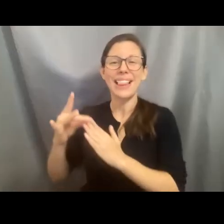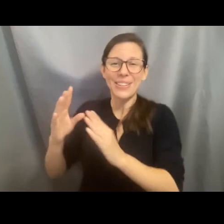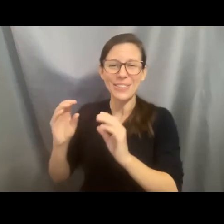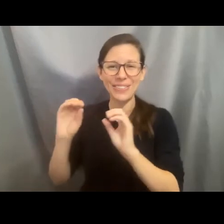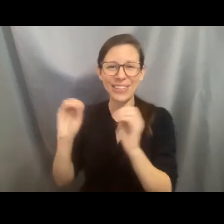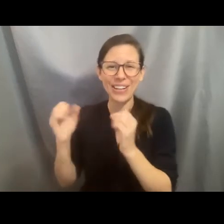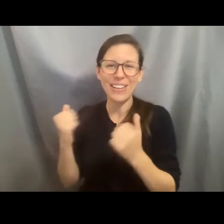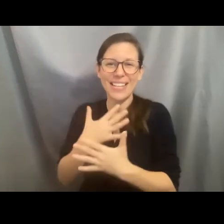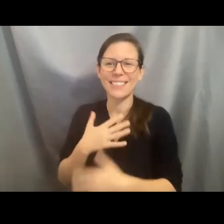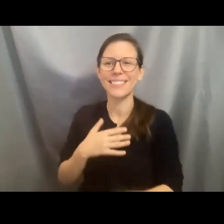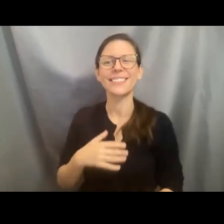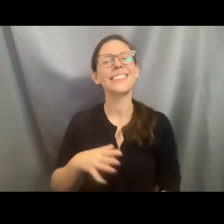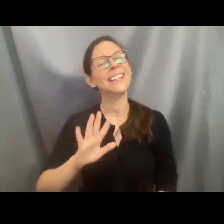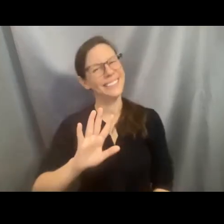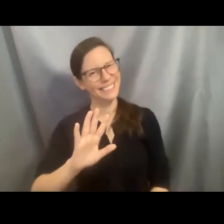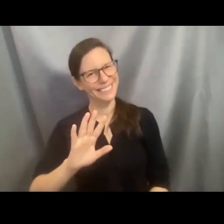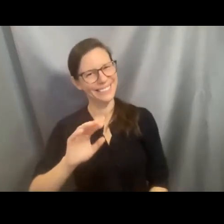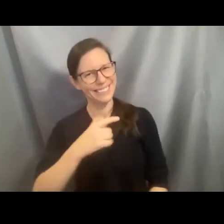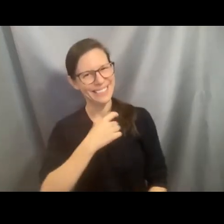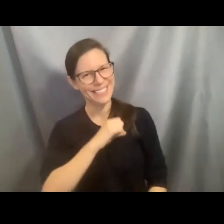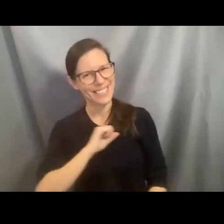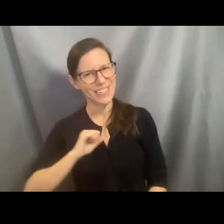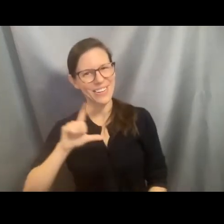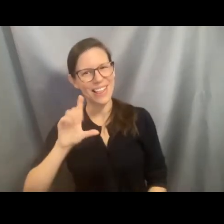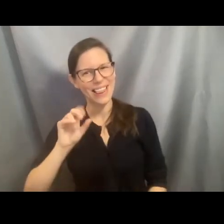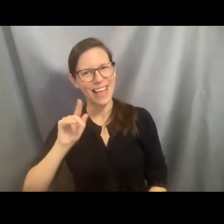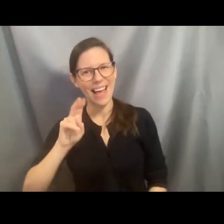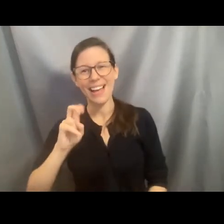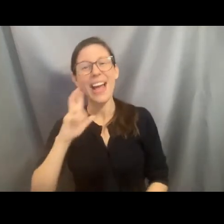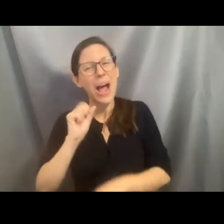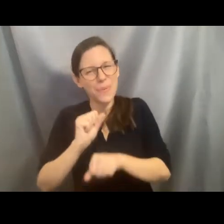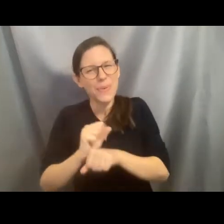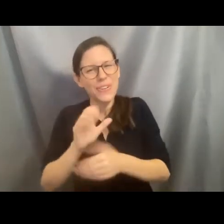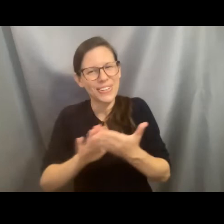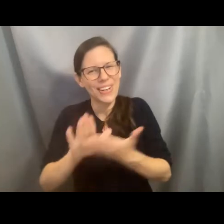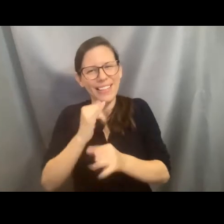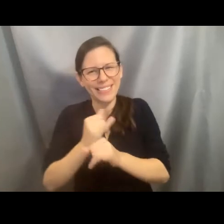Yeah. I work on a college campus. That's why. I know. That's right. It's great. It came right through.